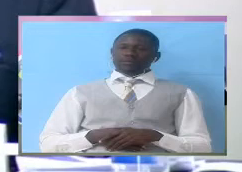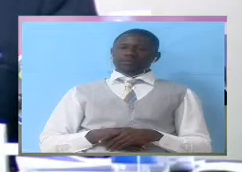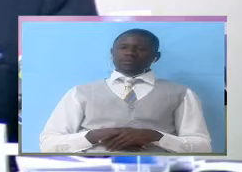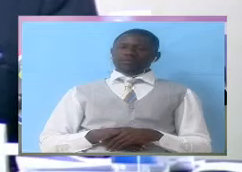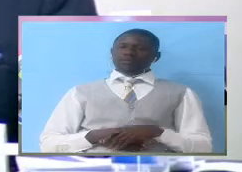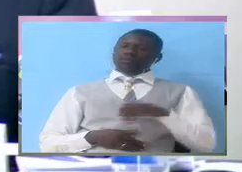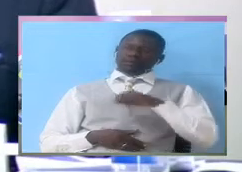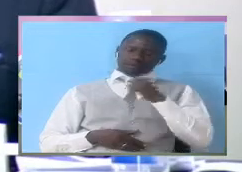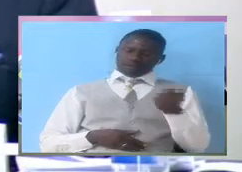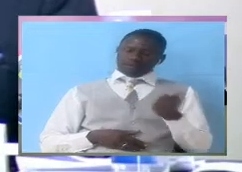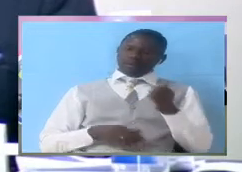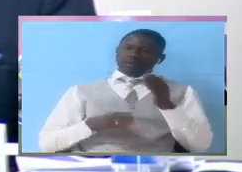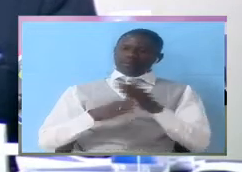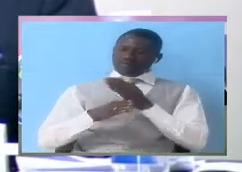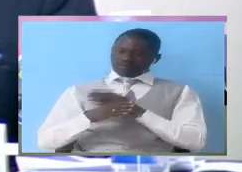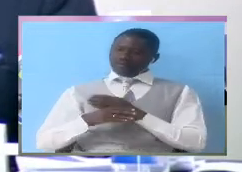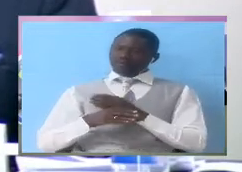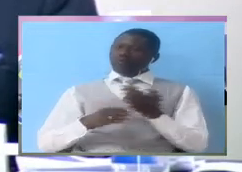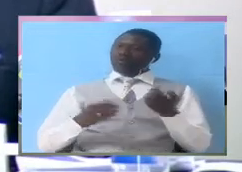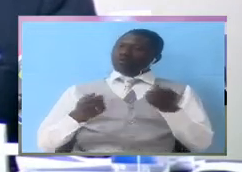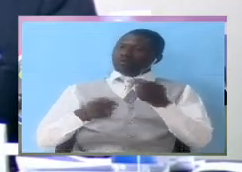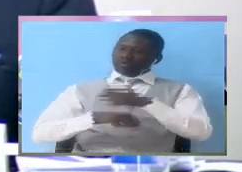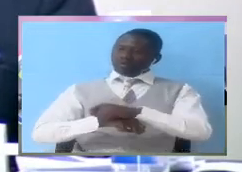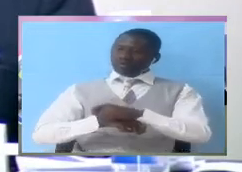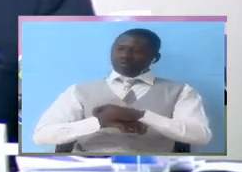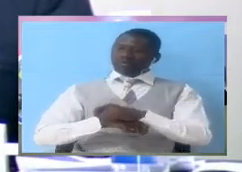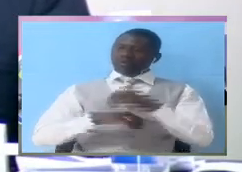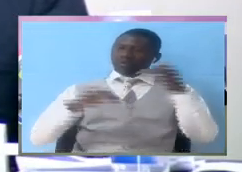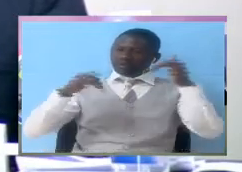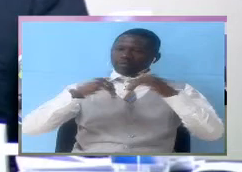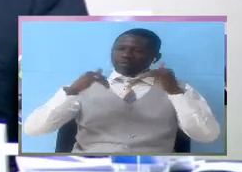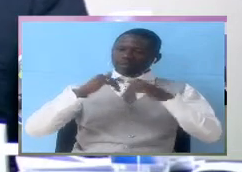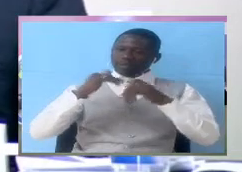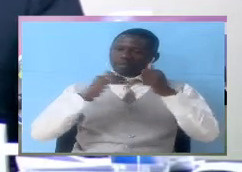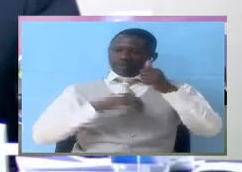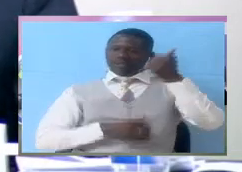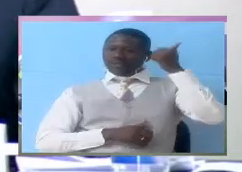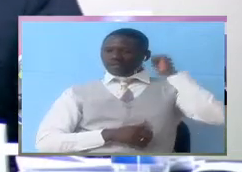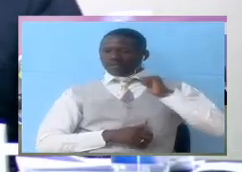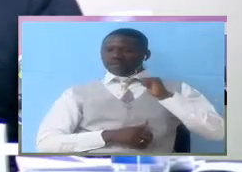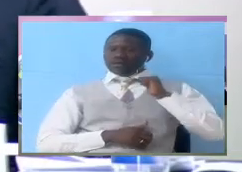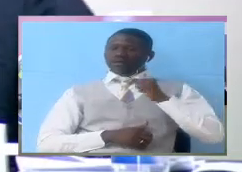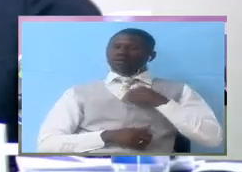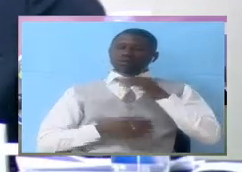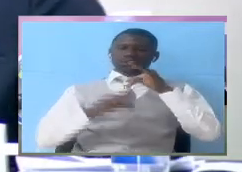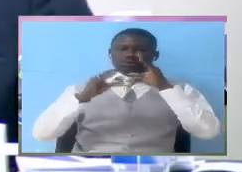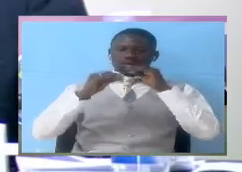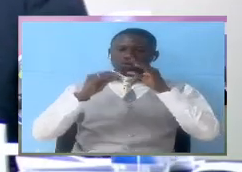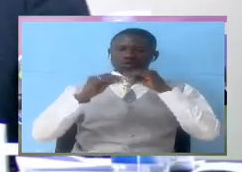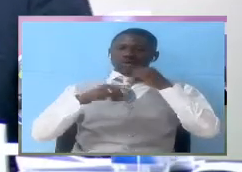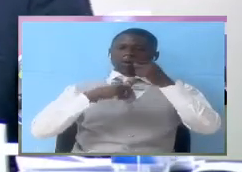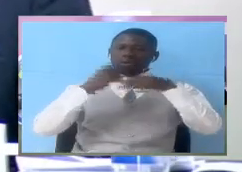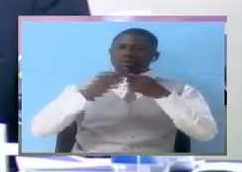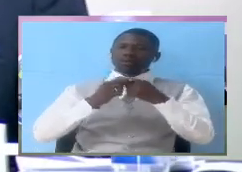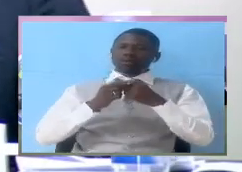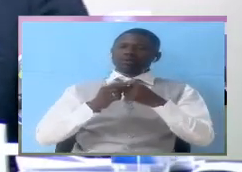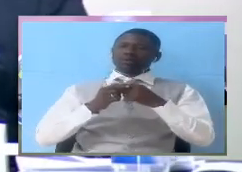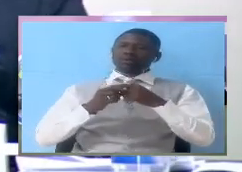before we closed the hearings yesterday, we talked about the panel that